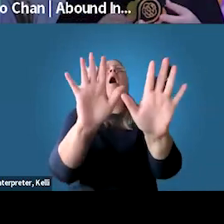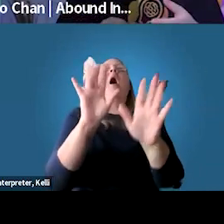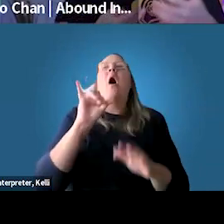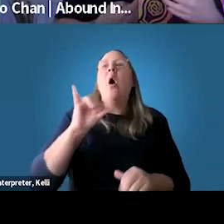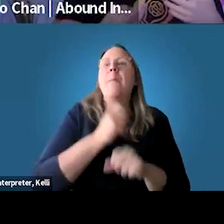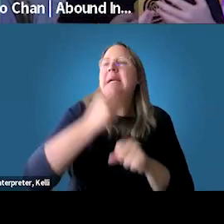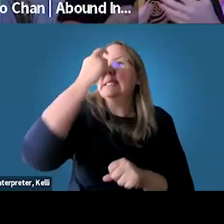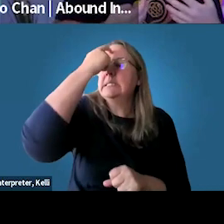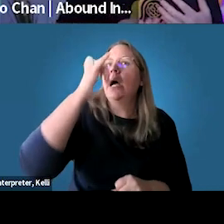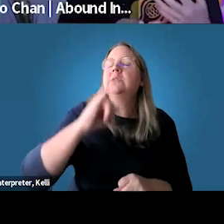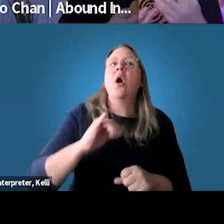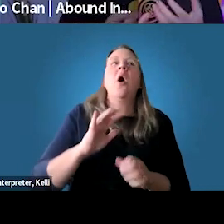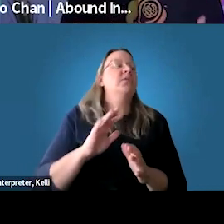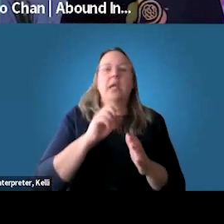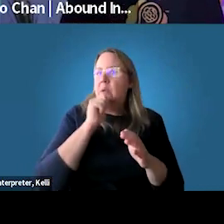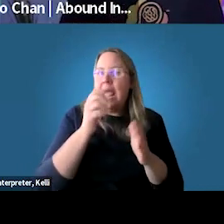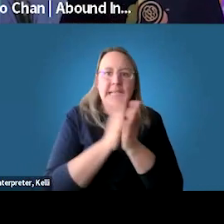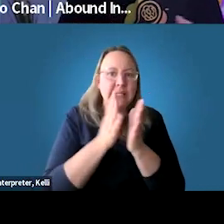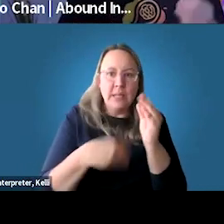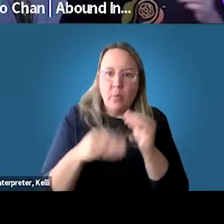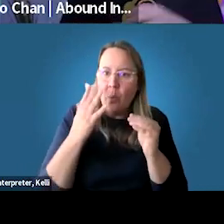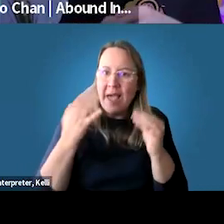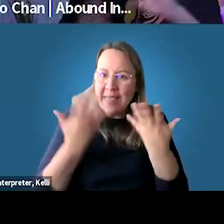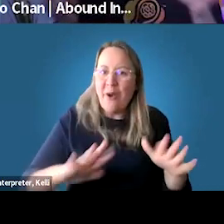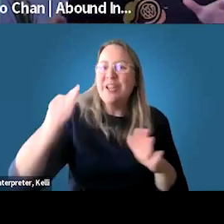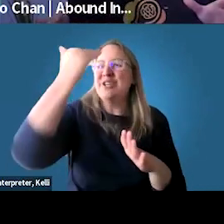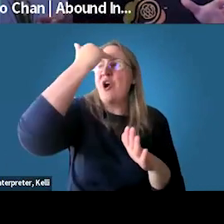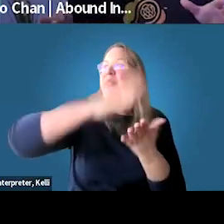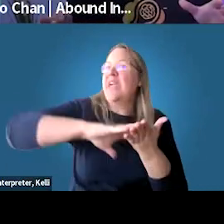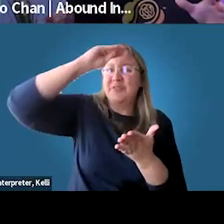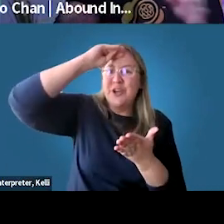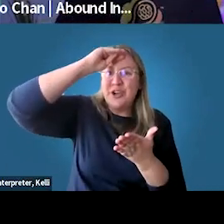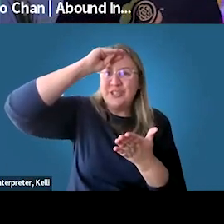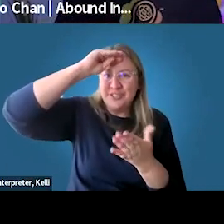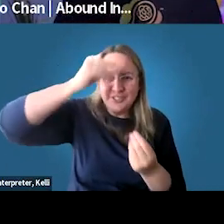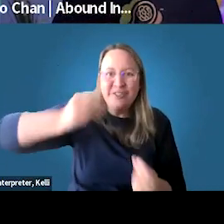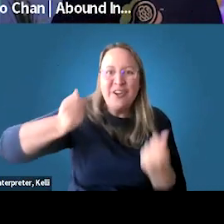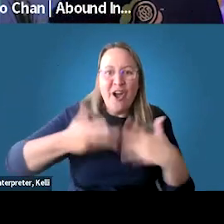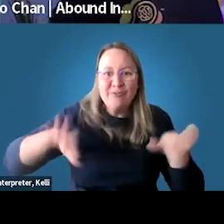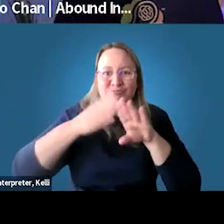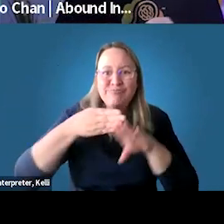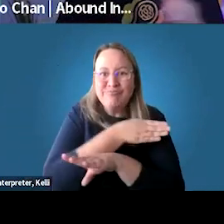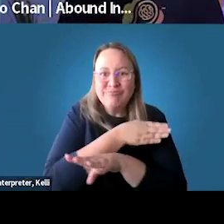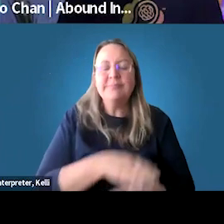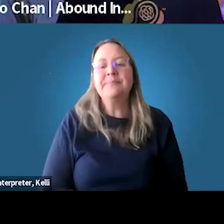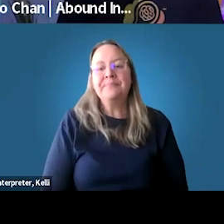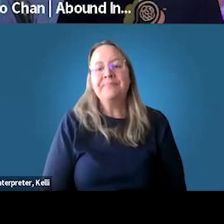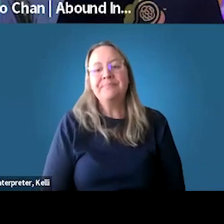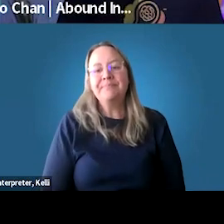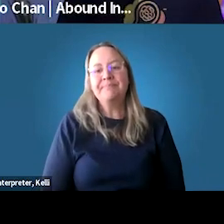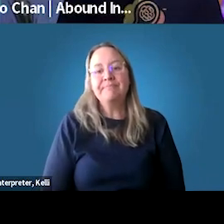of the world. And so they're stopping to ask because they've learned things, right? That some of those knowledge gaps have been figured out.